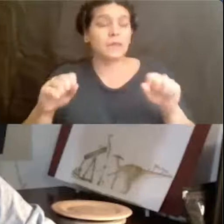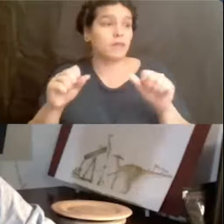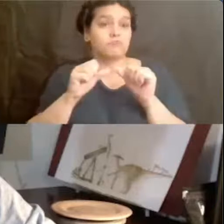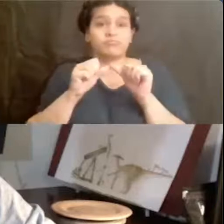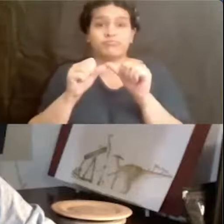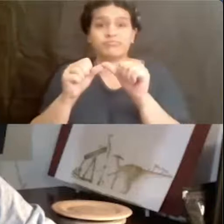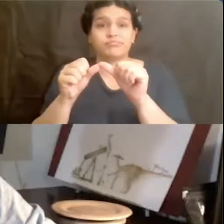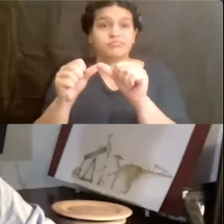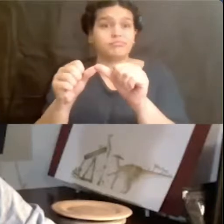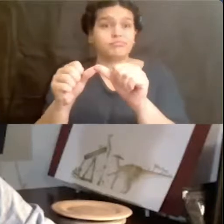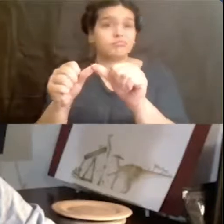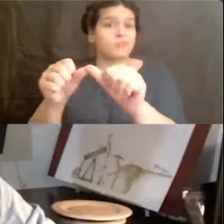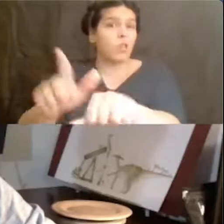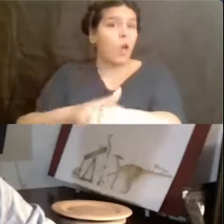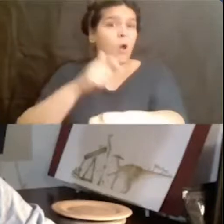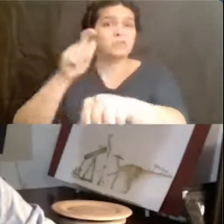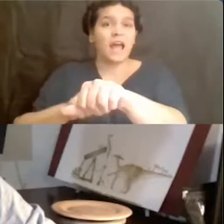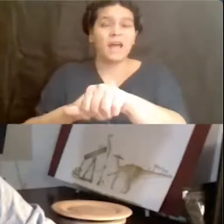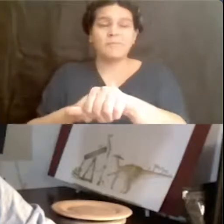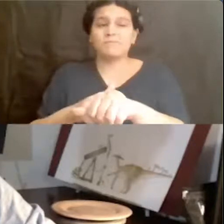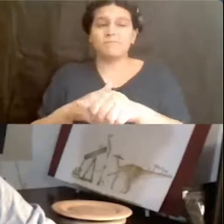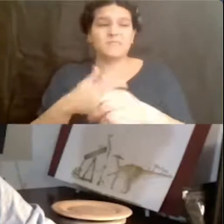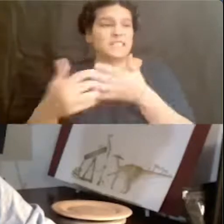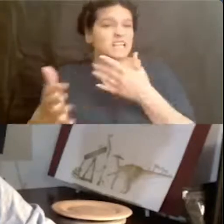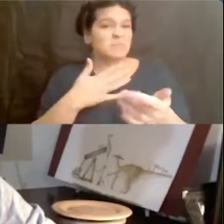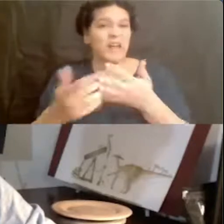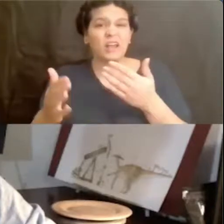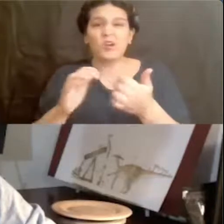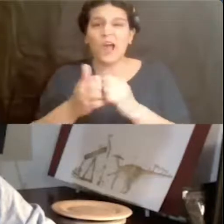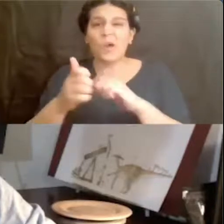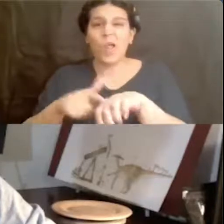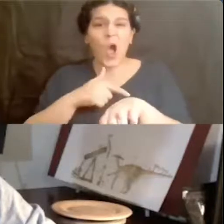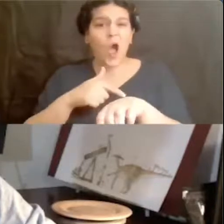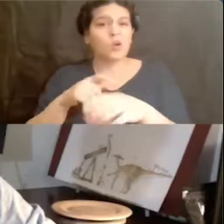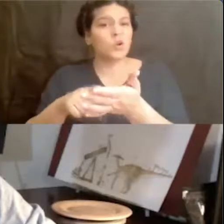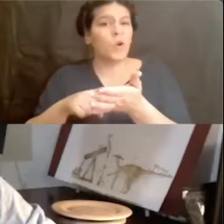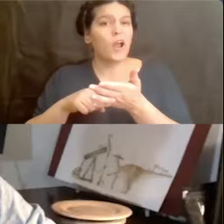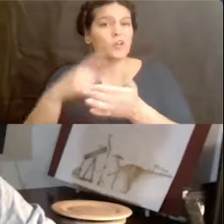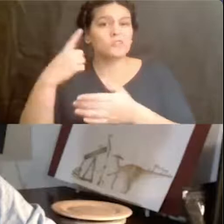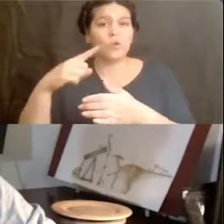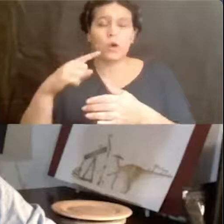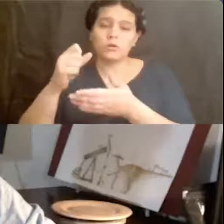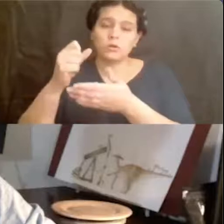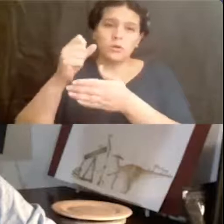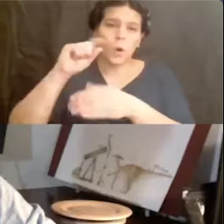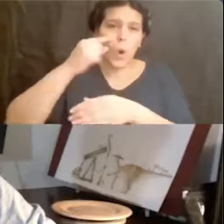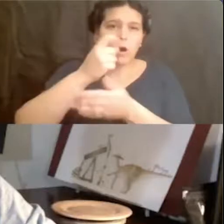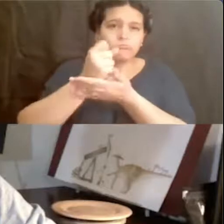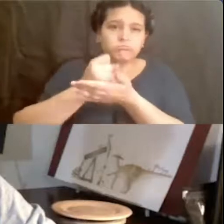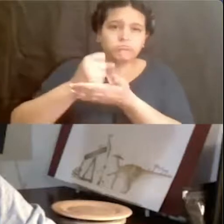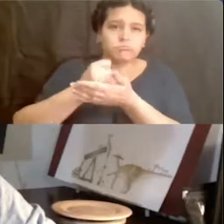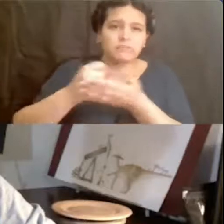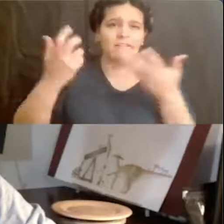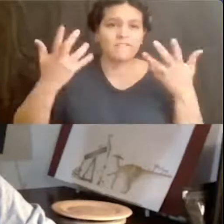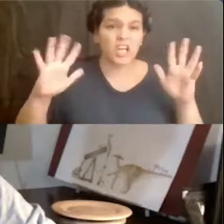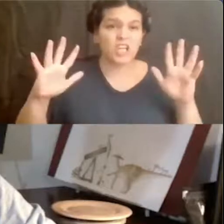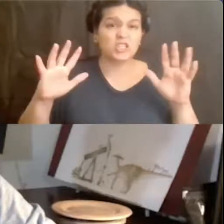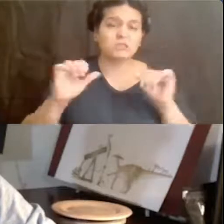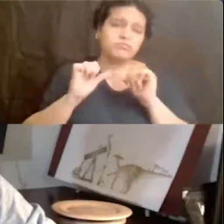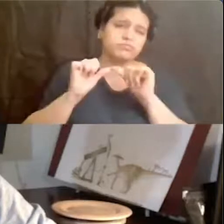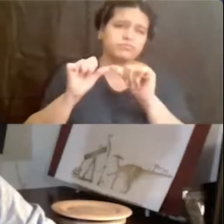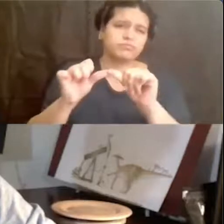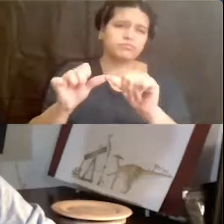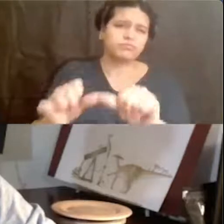duration as is needed to get the corn grinding done. But a lot of these songs also, they throw in